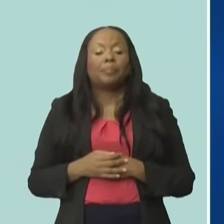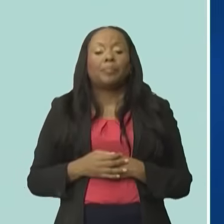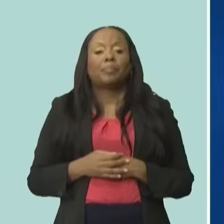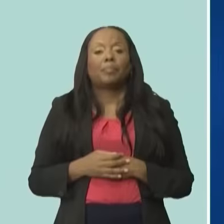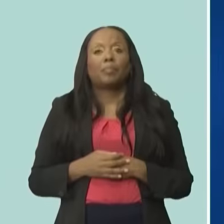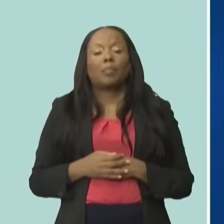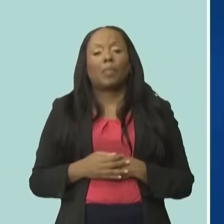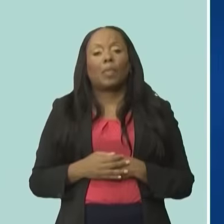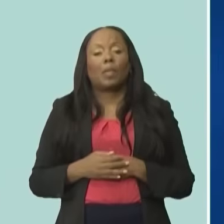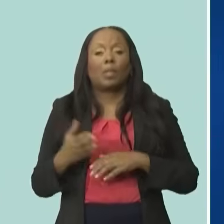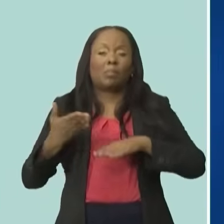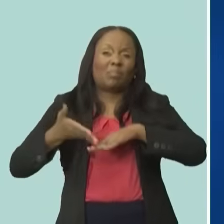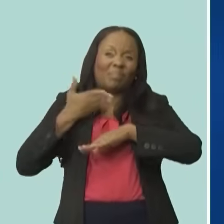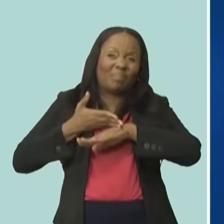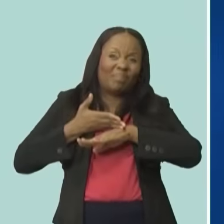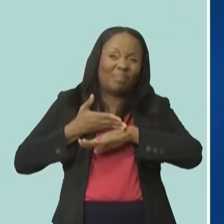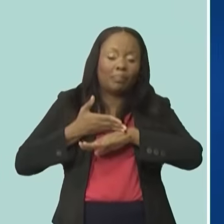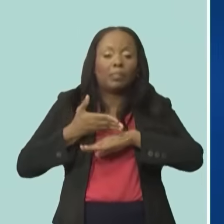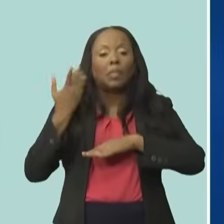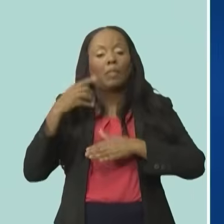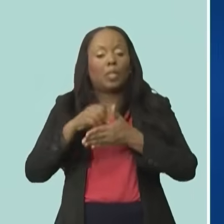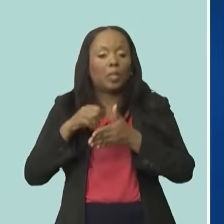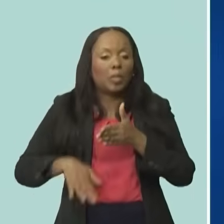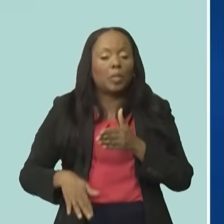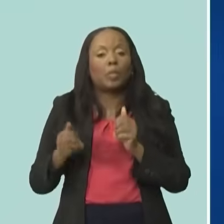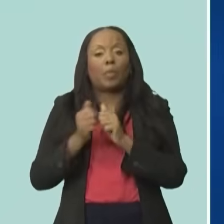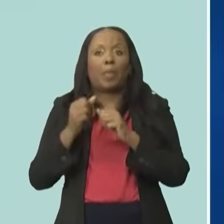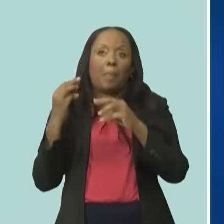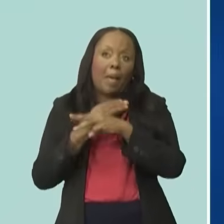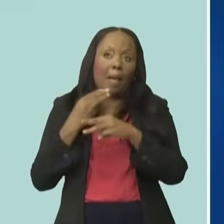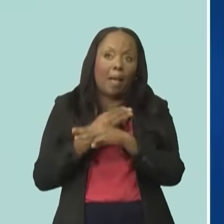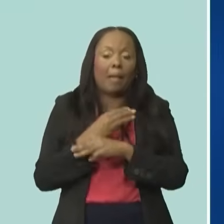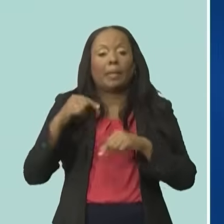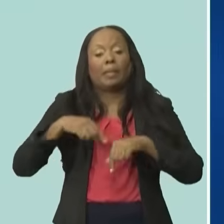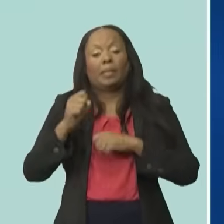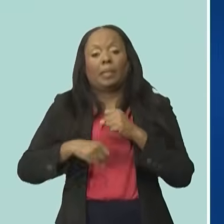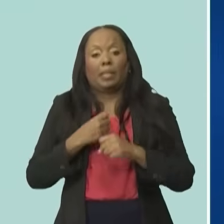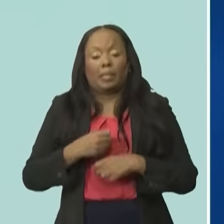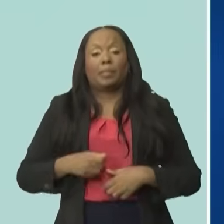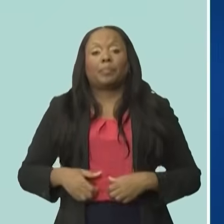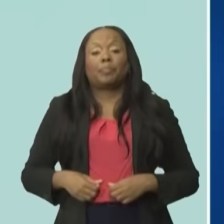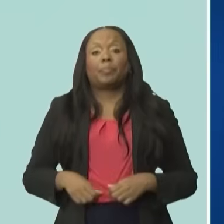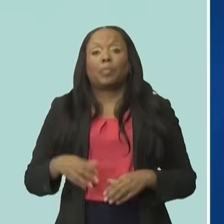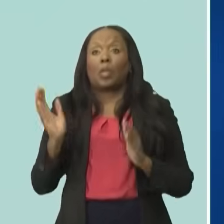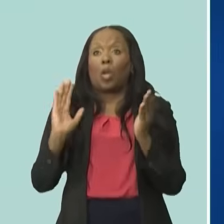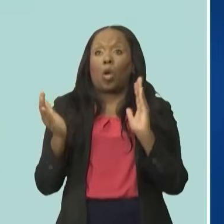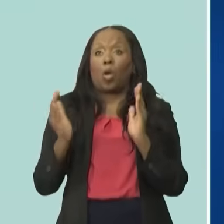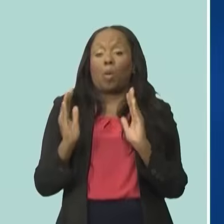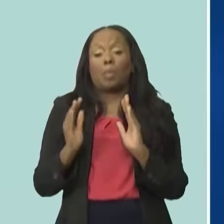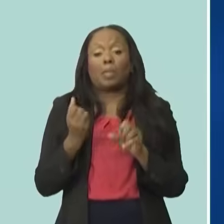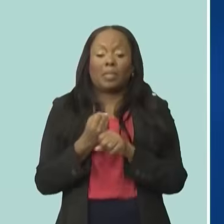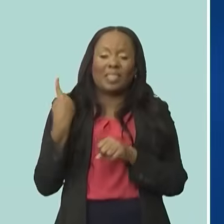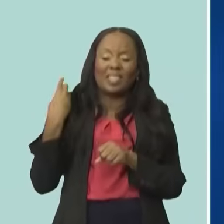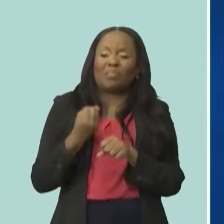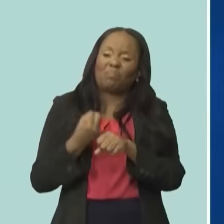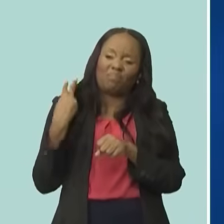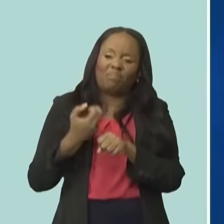an improvement in the performance of students in mathematics this year when we compare it to previous